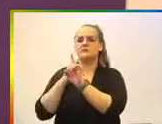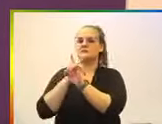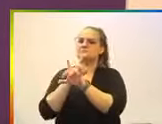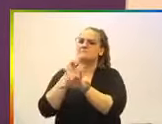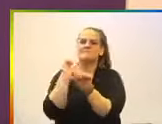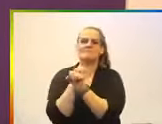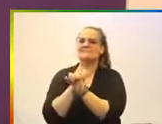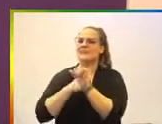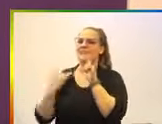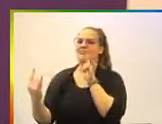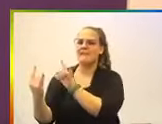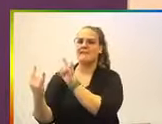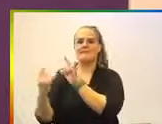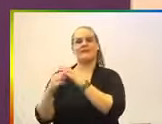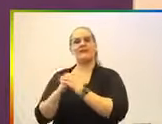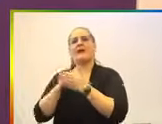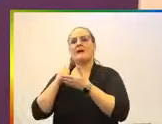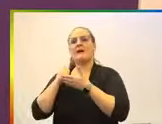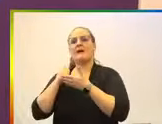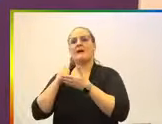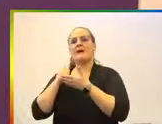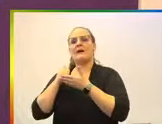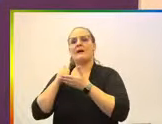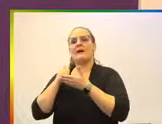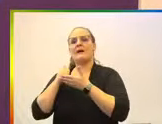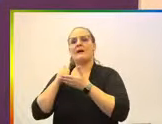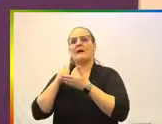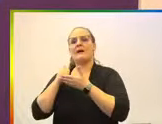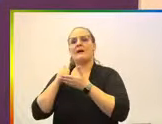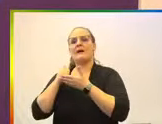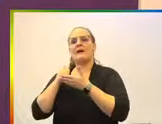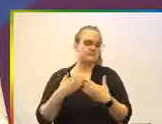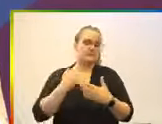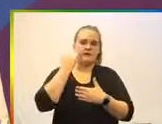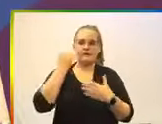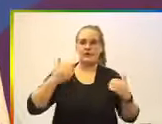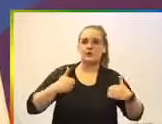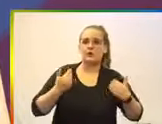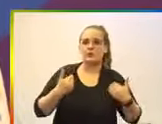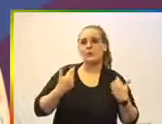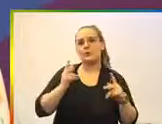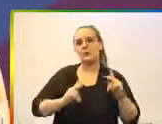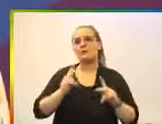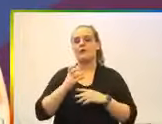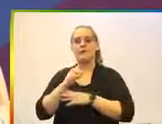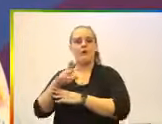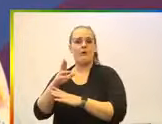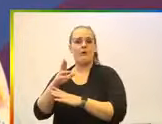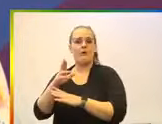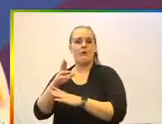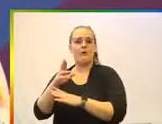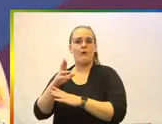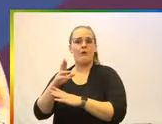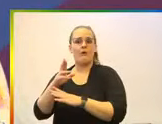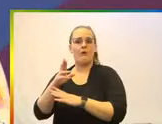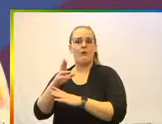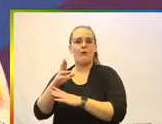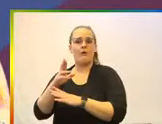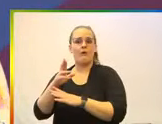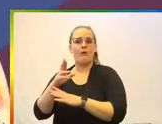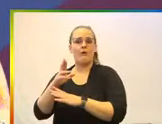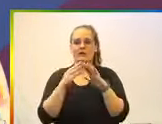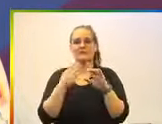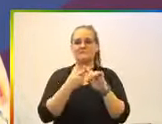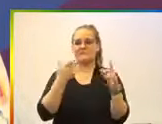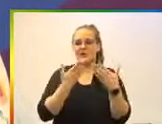supporting everyone who comes in, whether they're a youth, whether they're a volunteer here, or just a Colorado Springs community member.